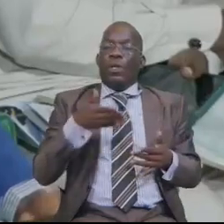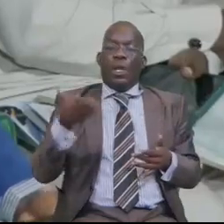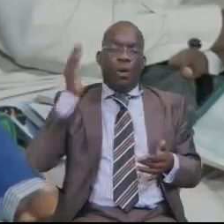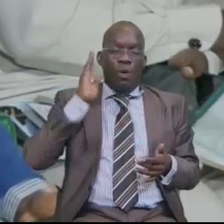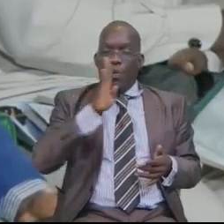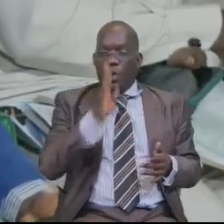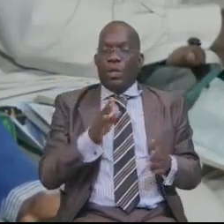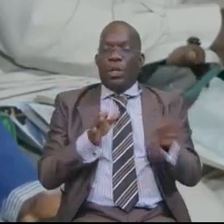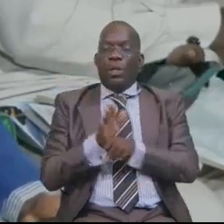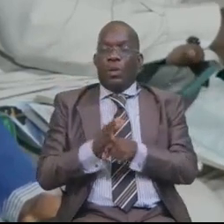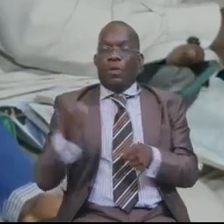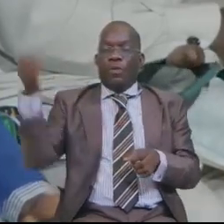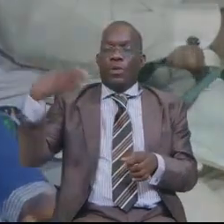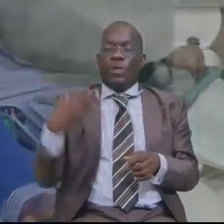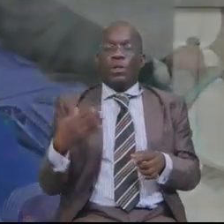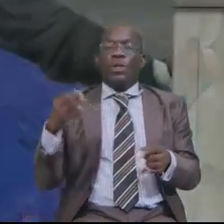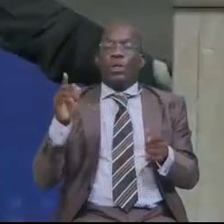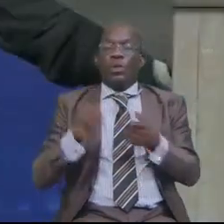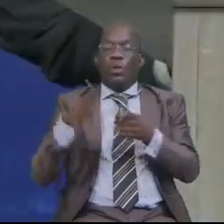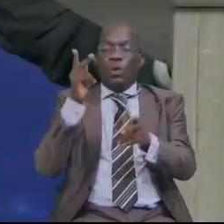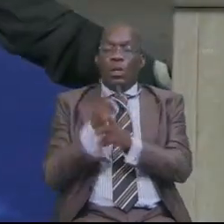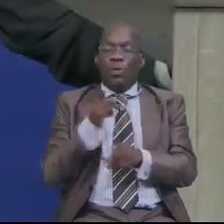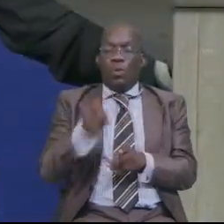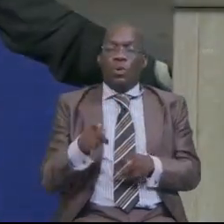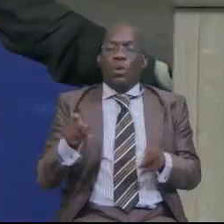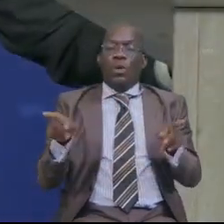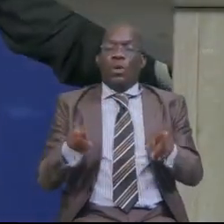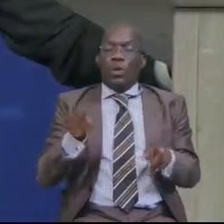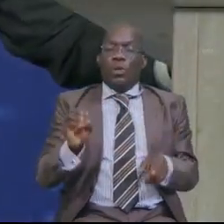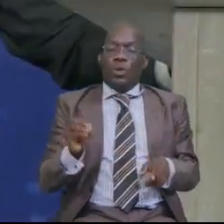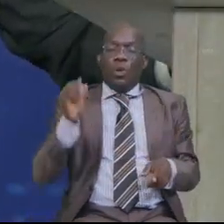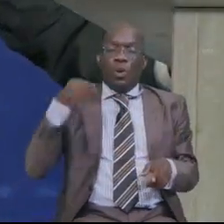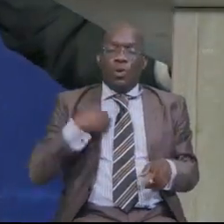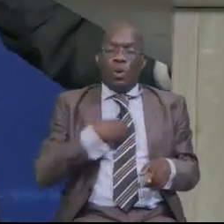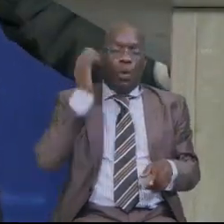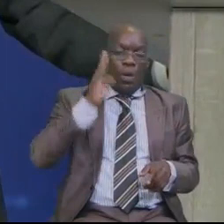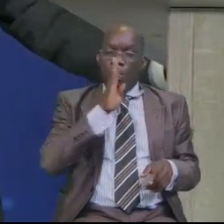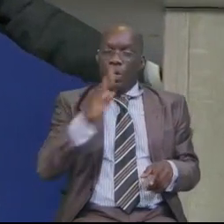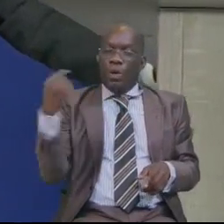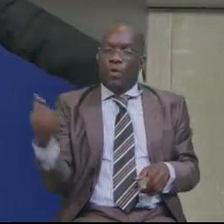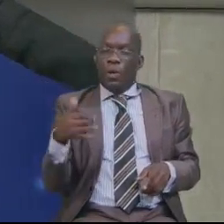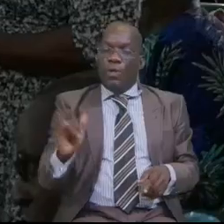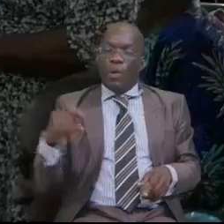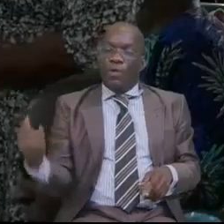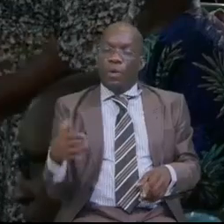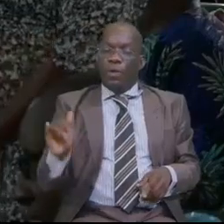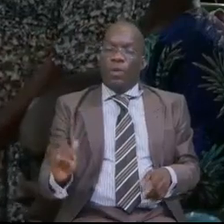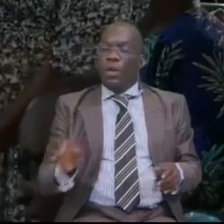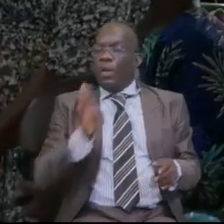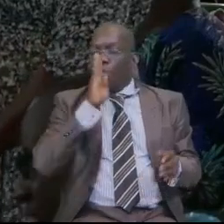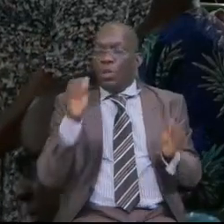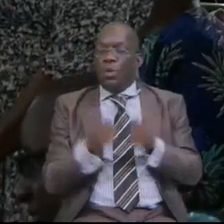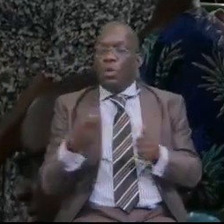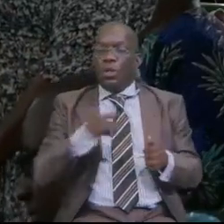And so shall we forever, forever, forever be with the Lord.